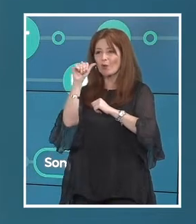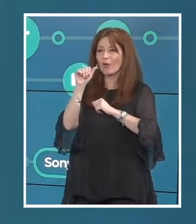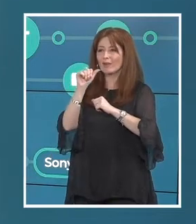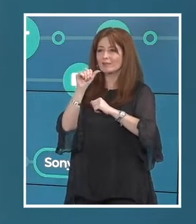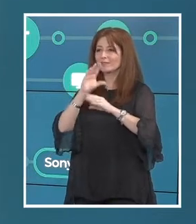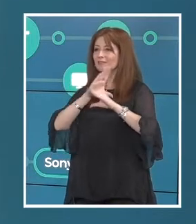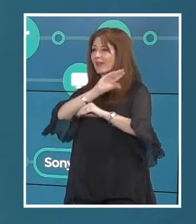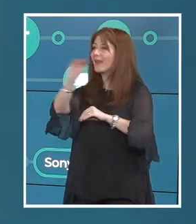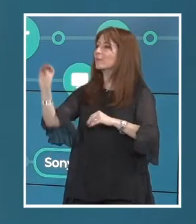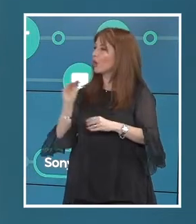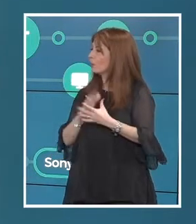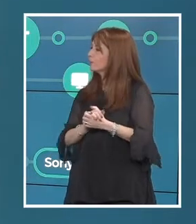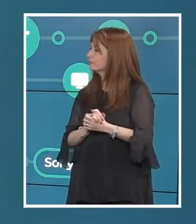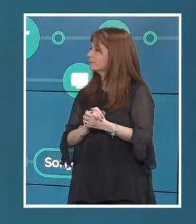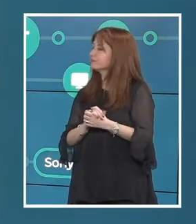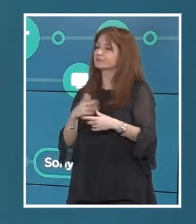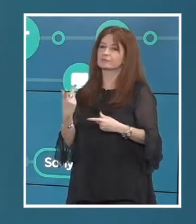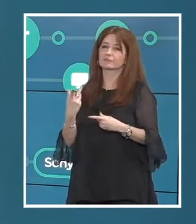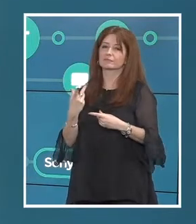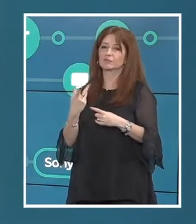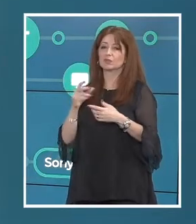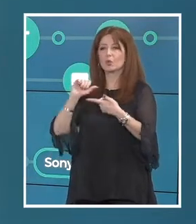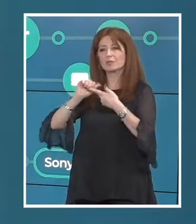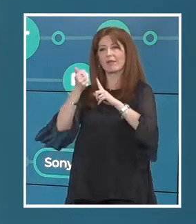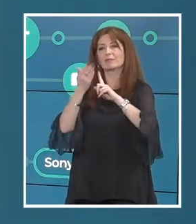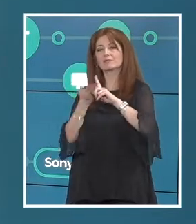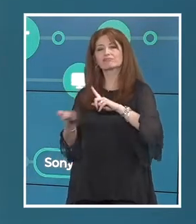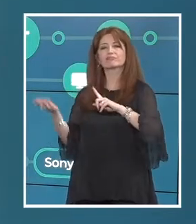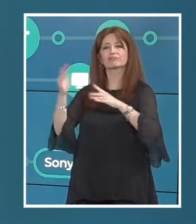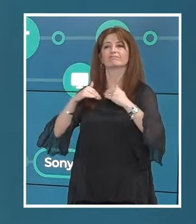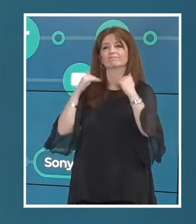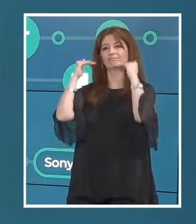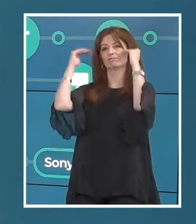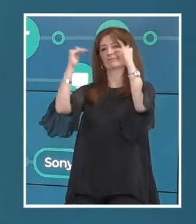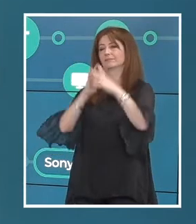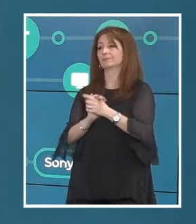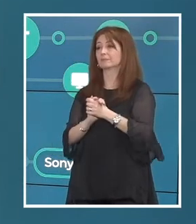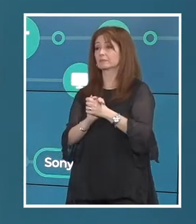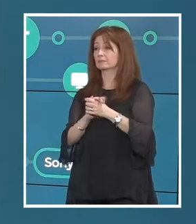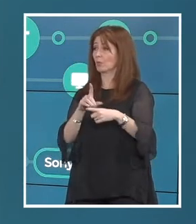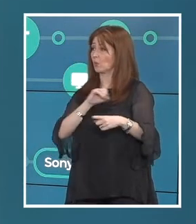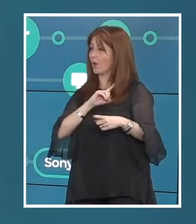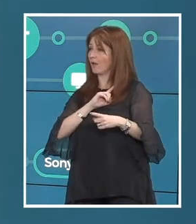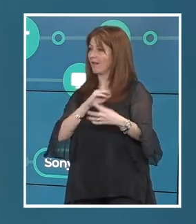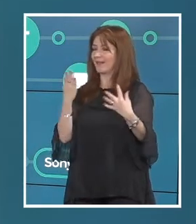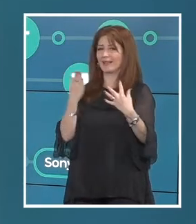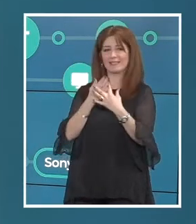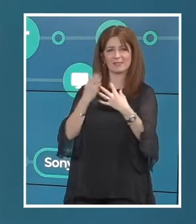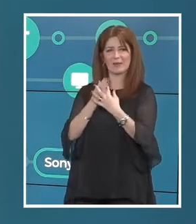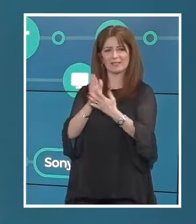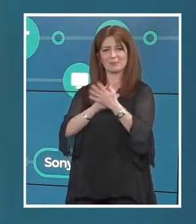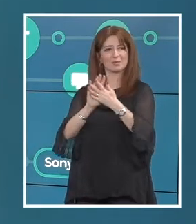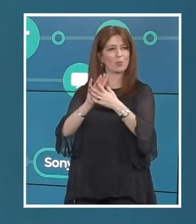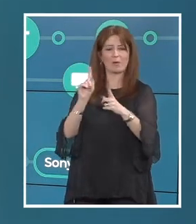the skills, raising awareness of all these kind of things, because accessibility, it's a win-win situation, and it